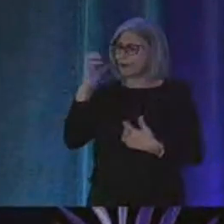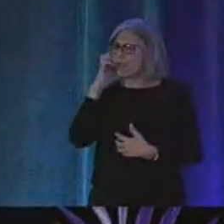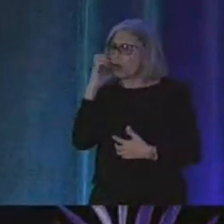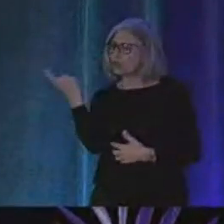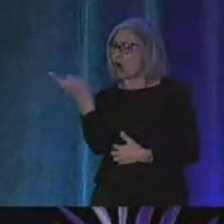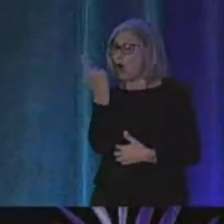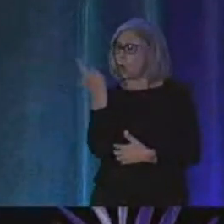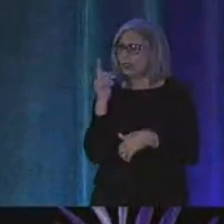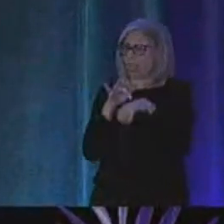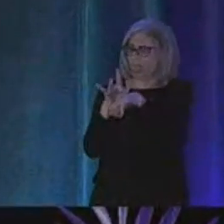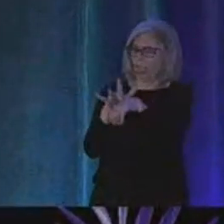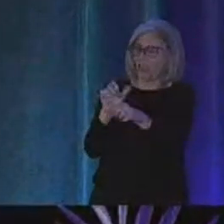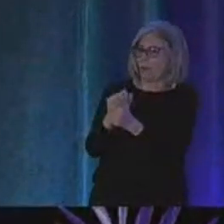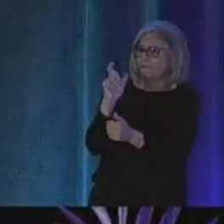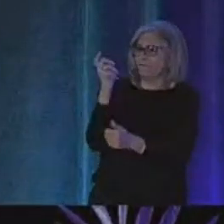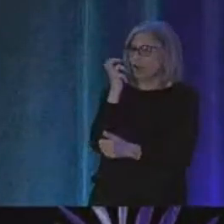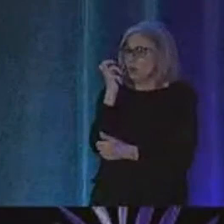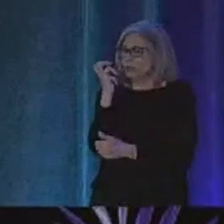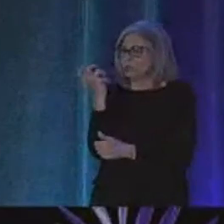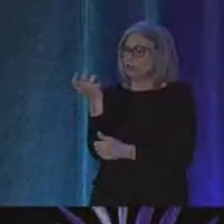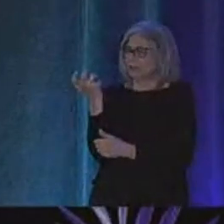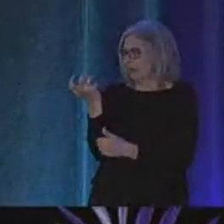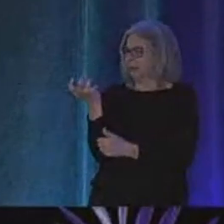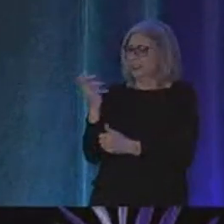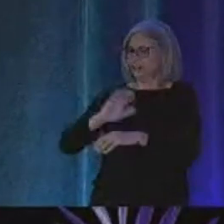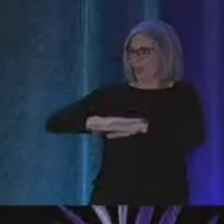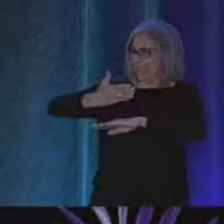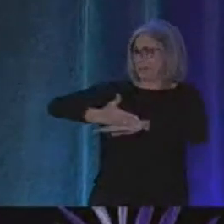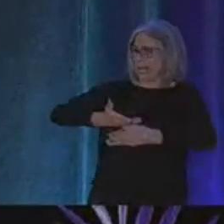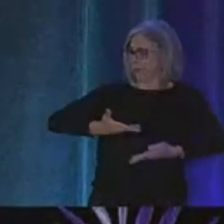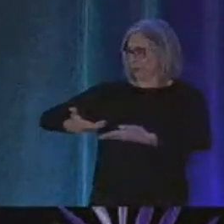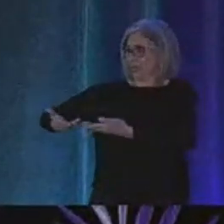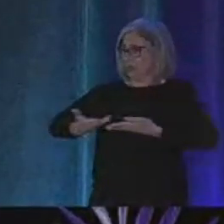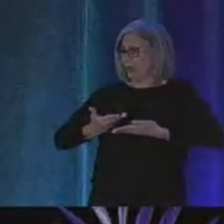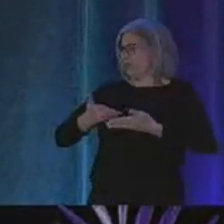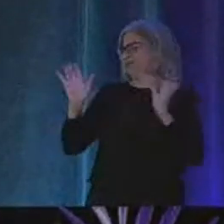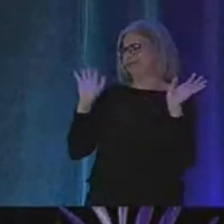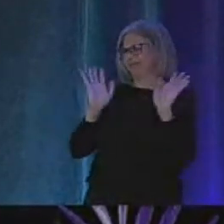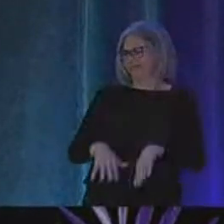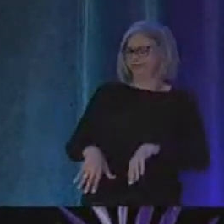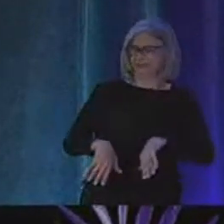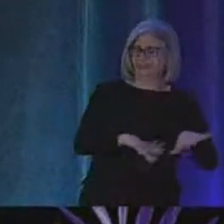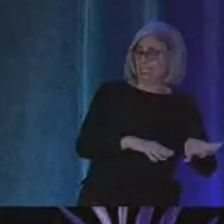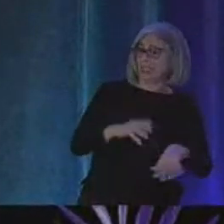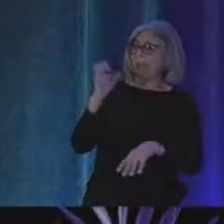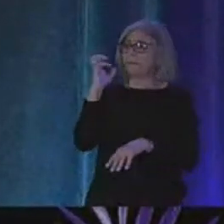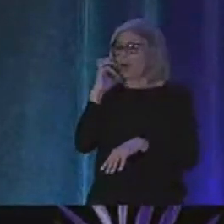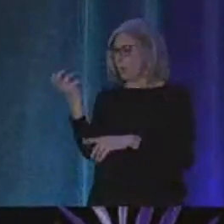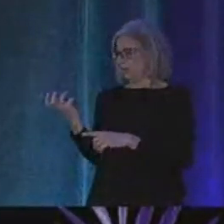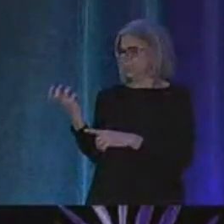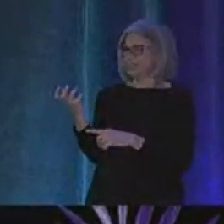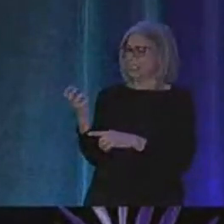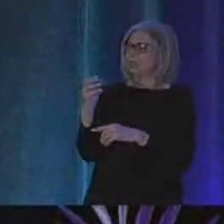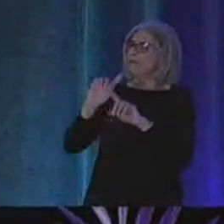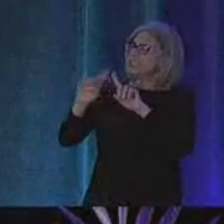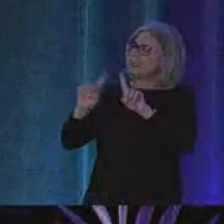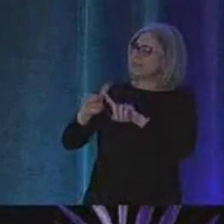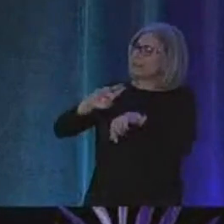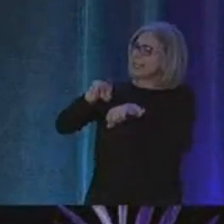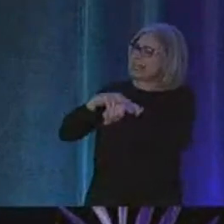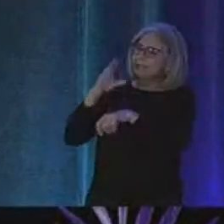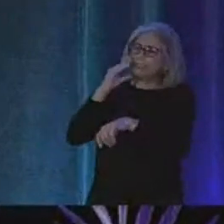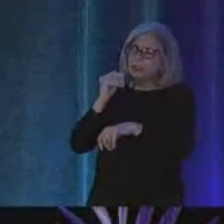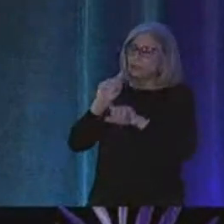all the time. It's clunky to carry around your laptop. You can give different native experiences with